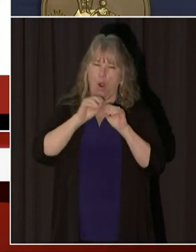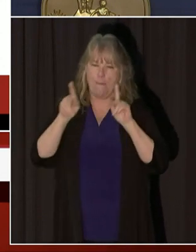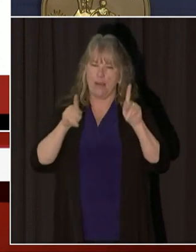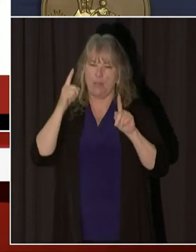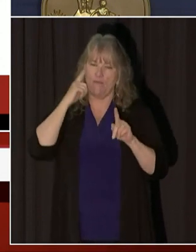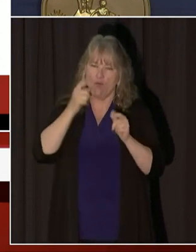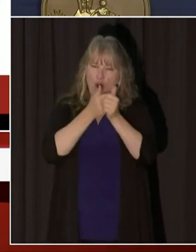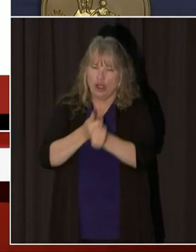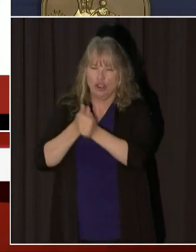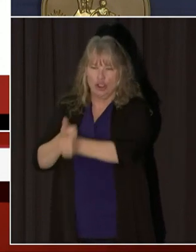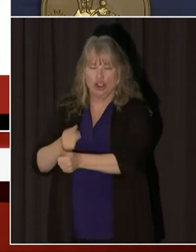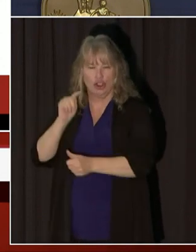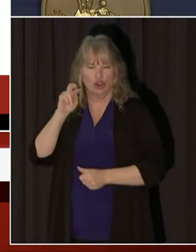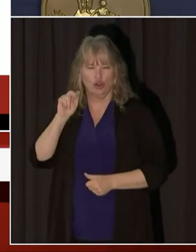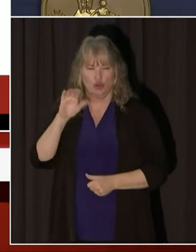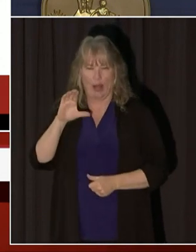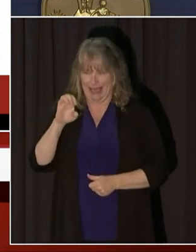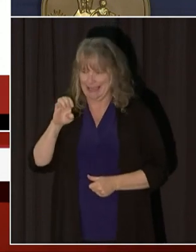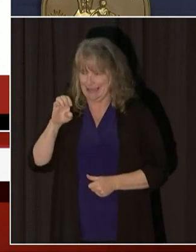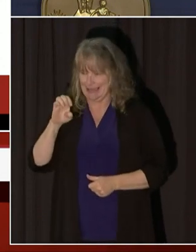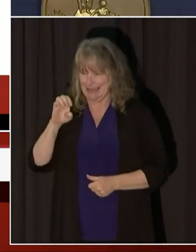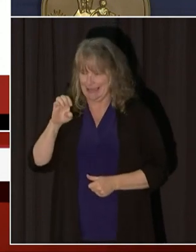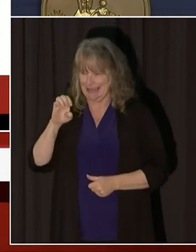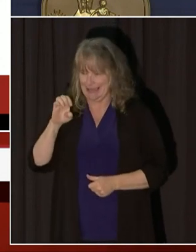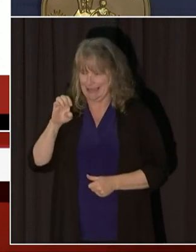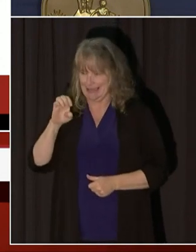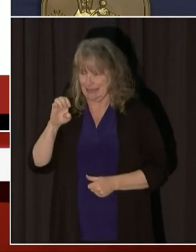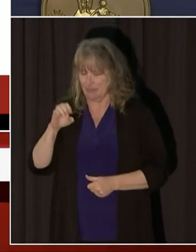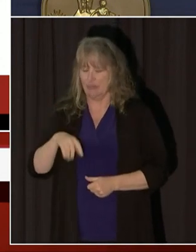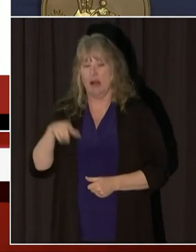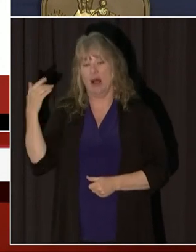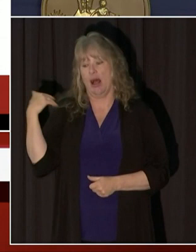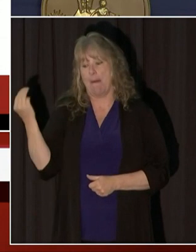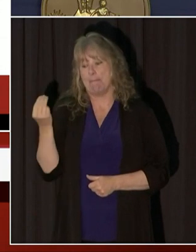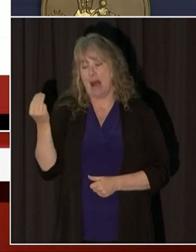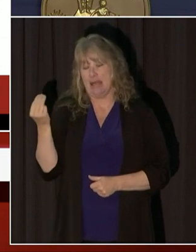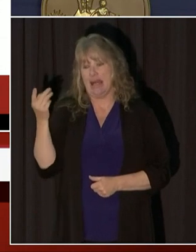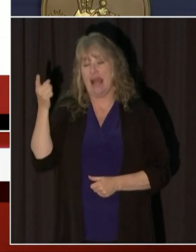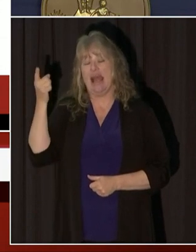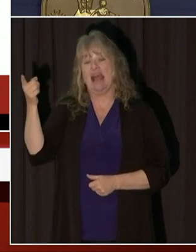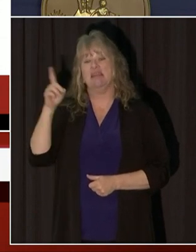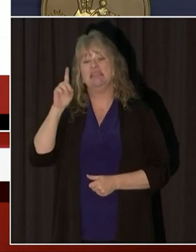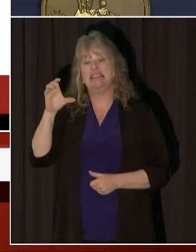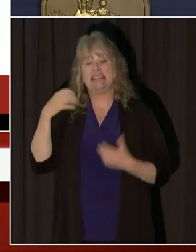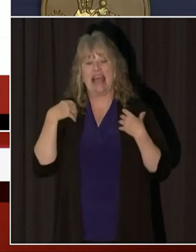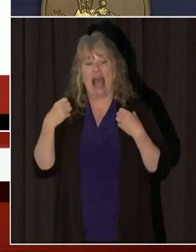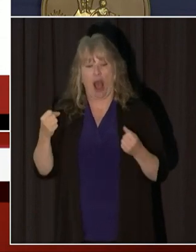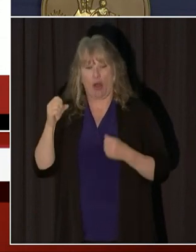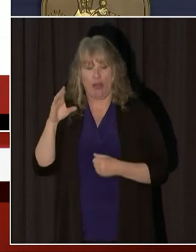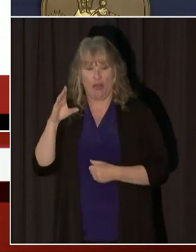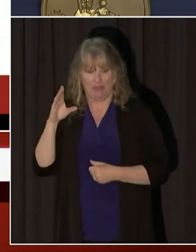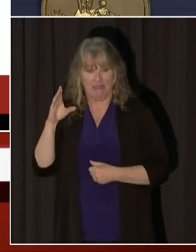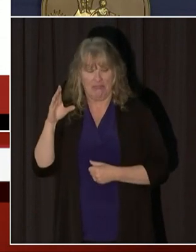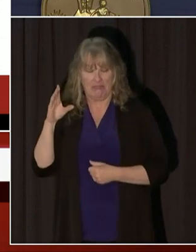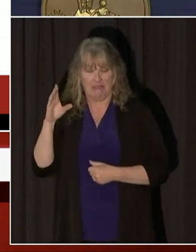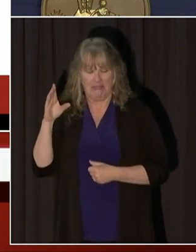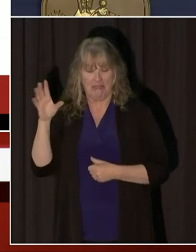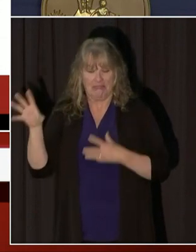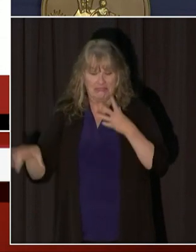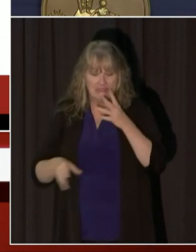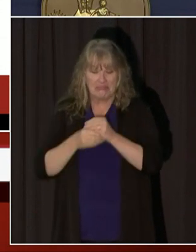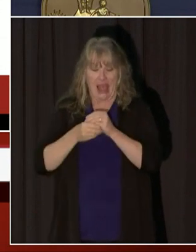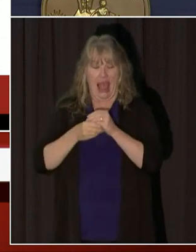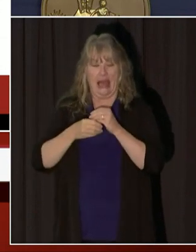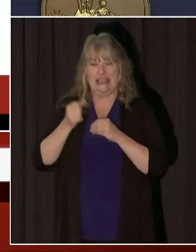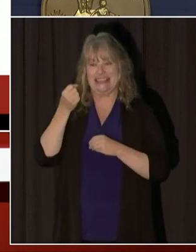the Human Resources Office for DC Government and DC Health onboarded 17 new contact